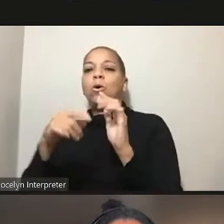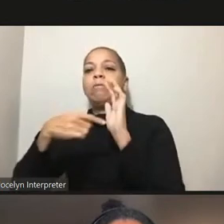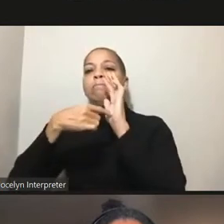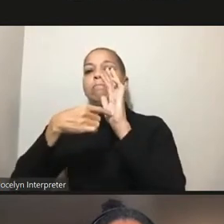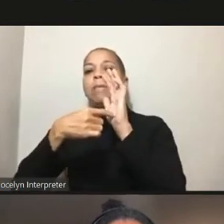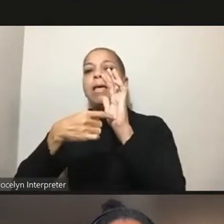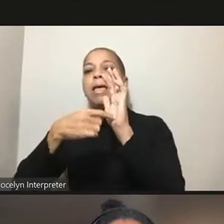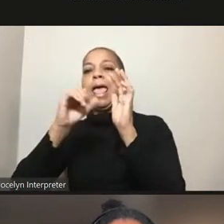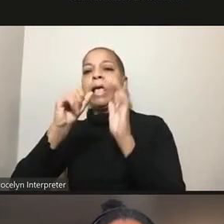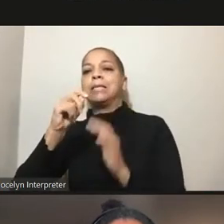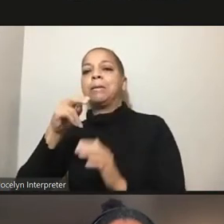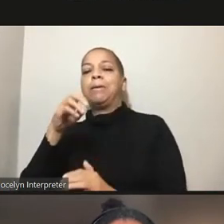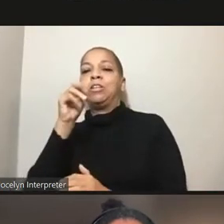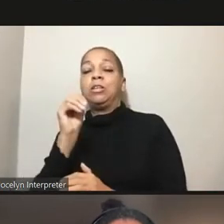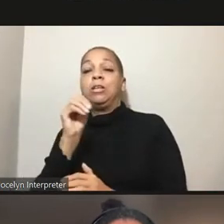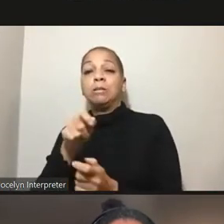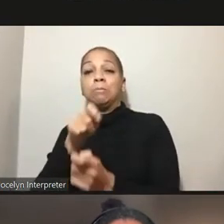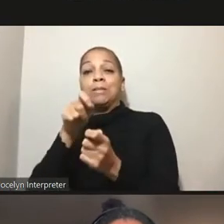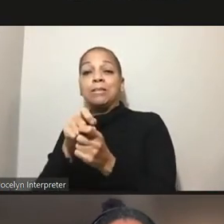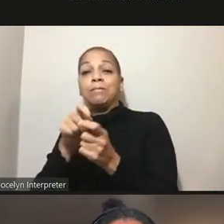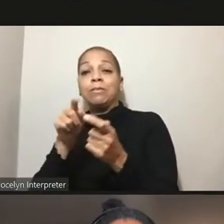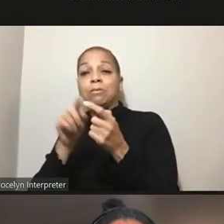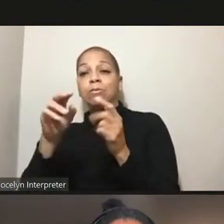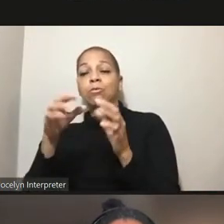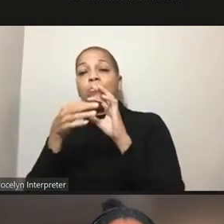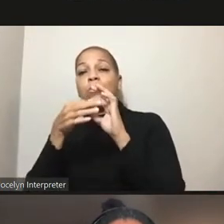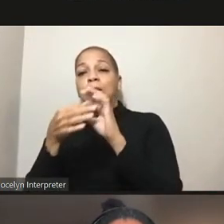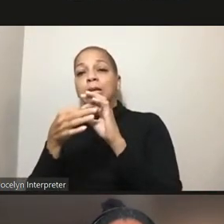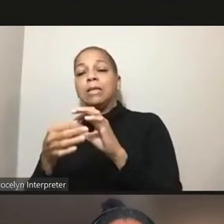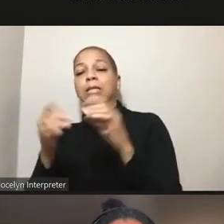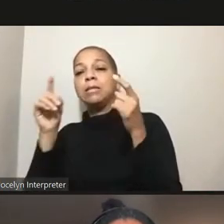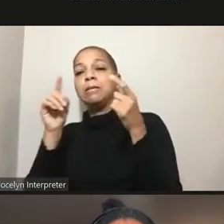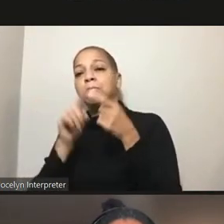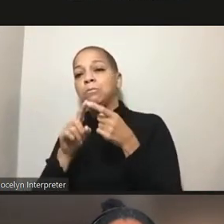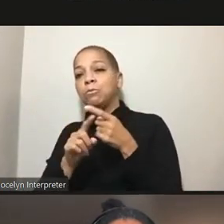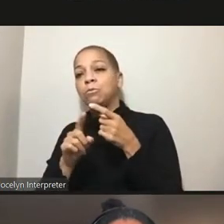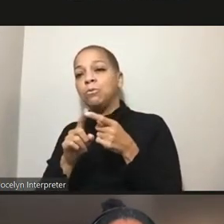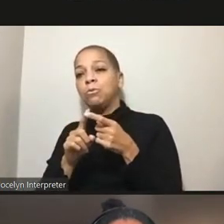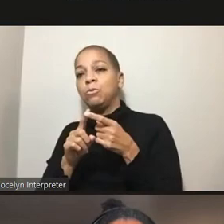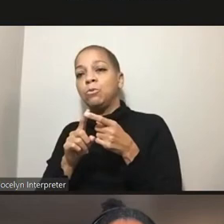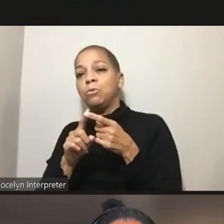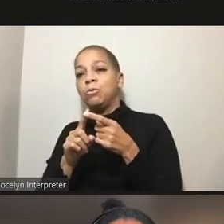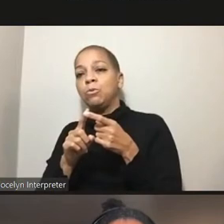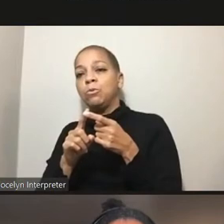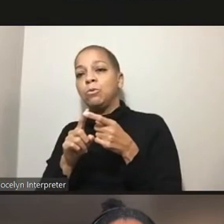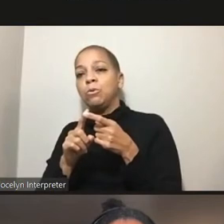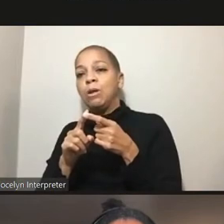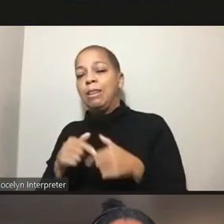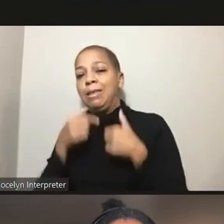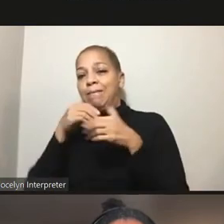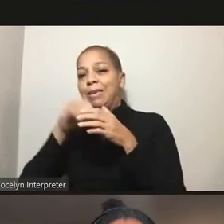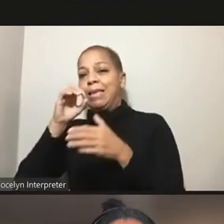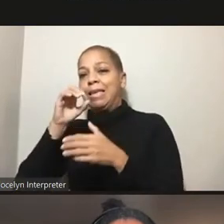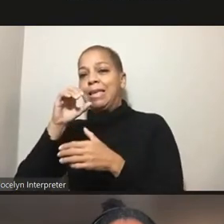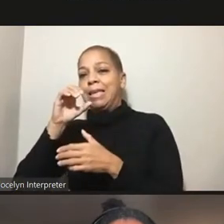specific to your relationship to being in Cleveland. And so I need to check in with you to see